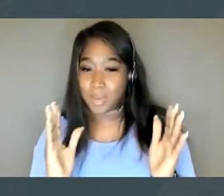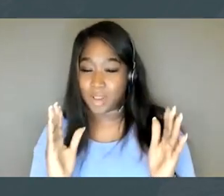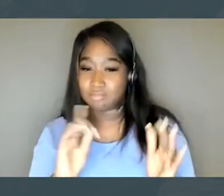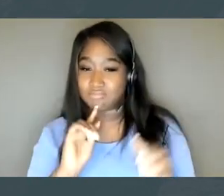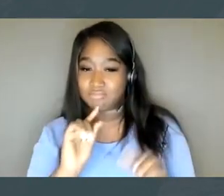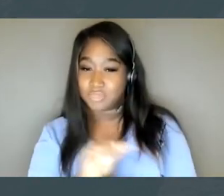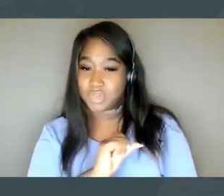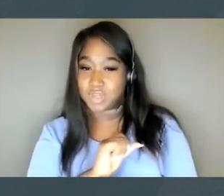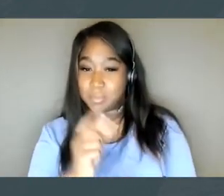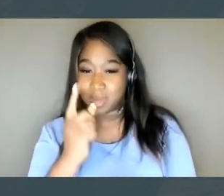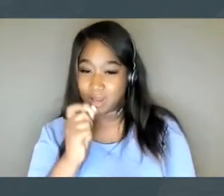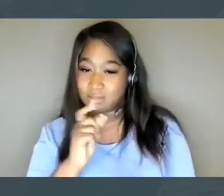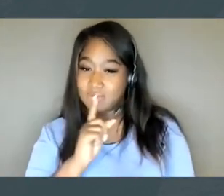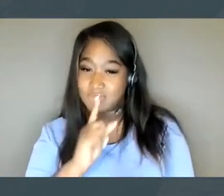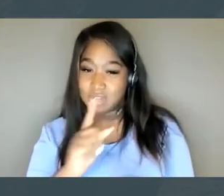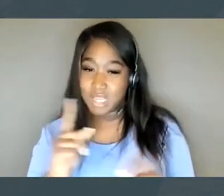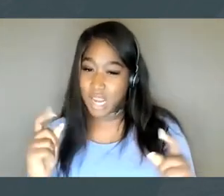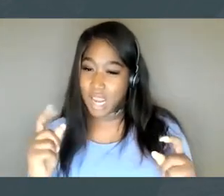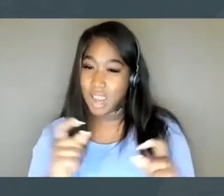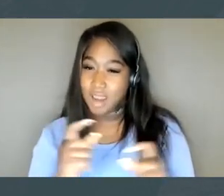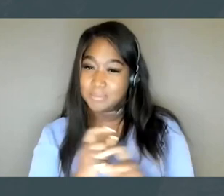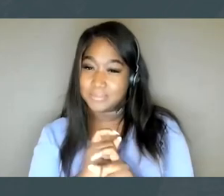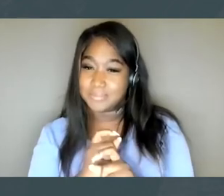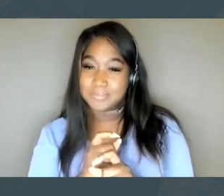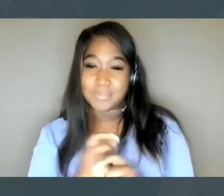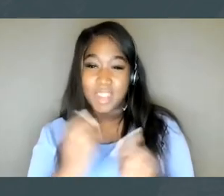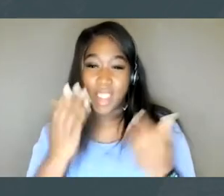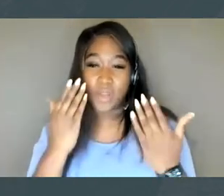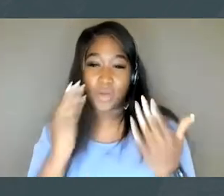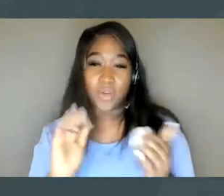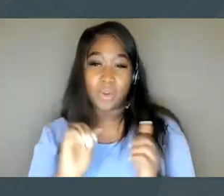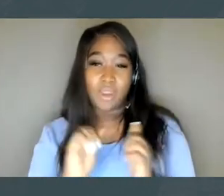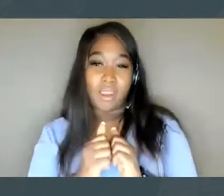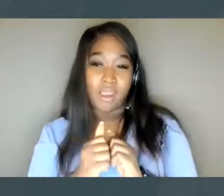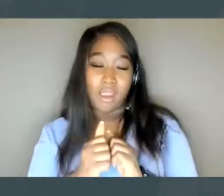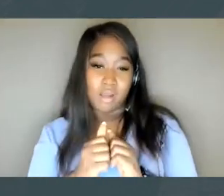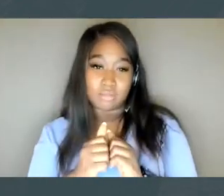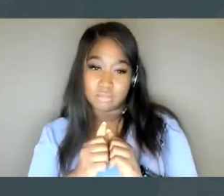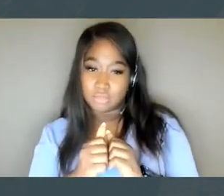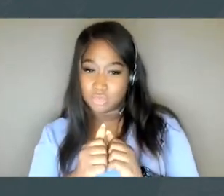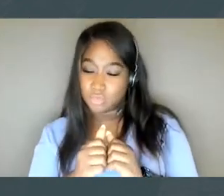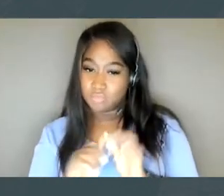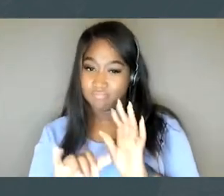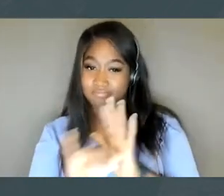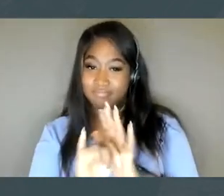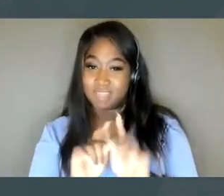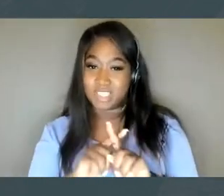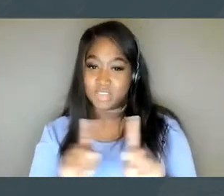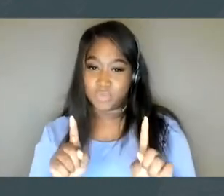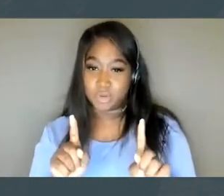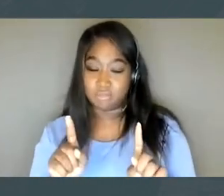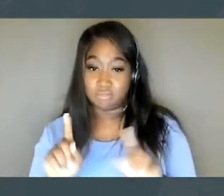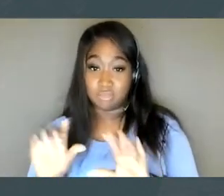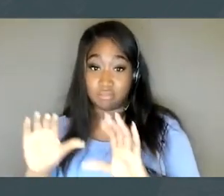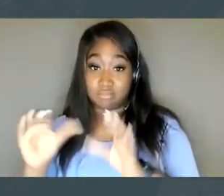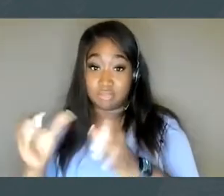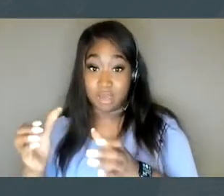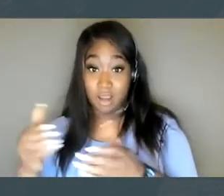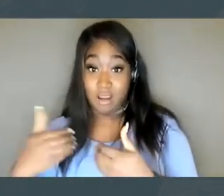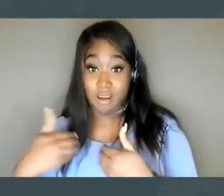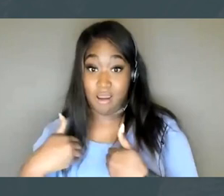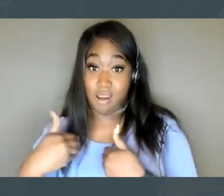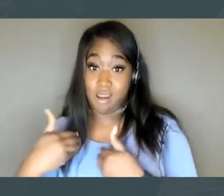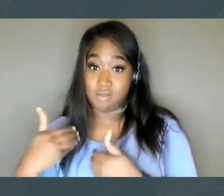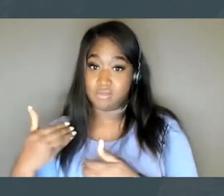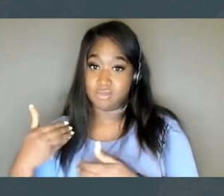Because I don't know how to make the difference between those who have, you know, ancestry back to